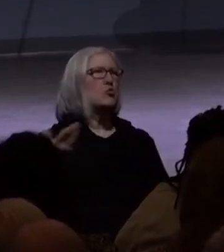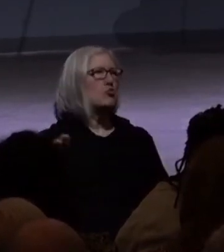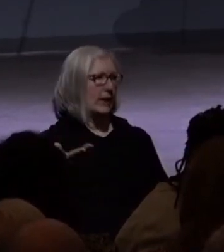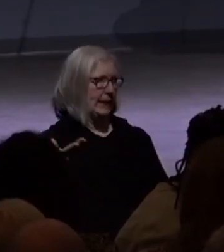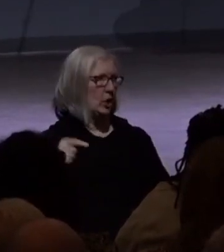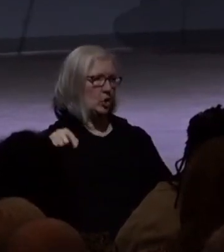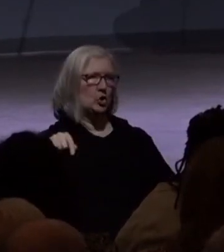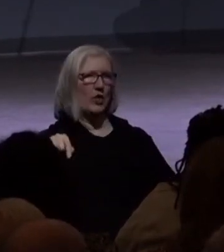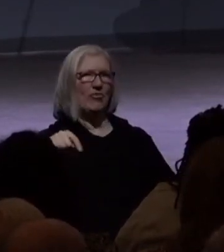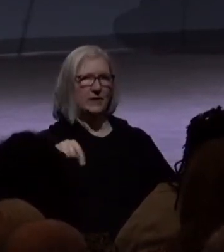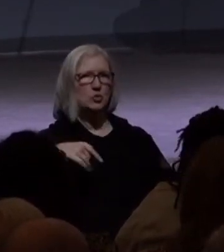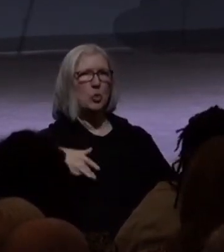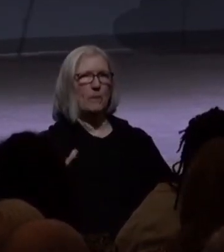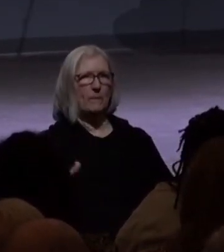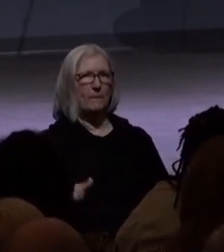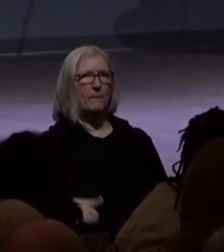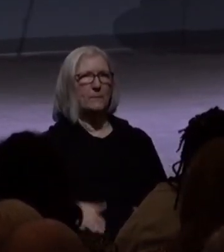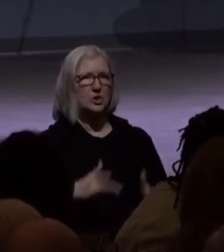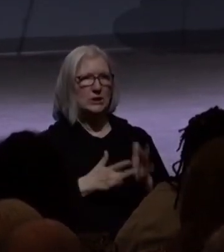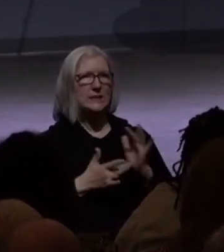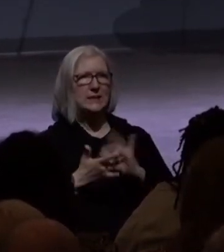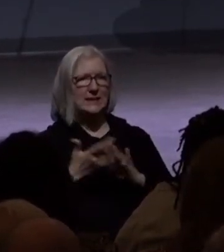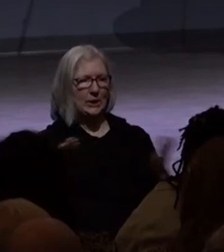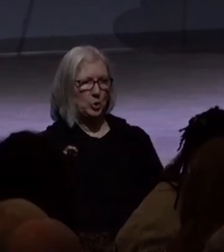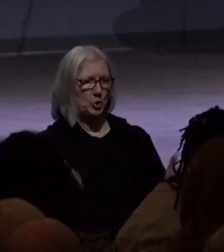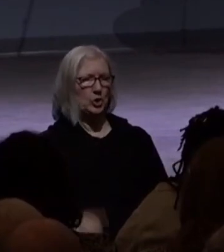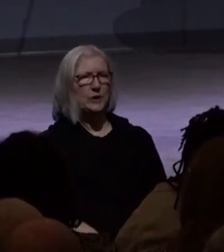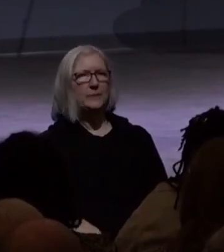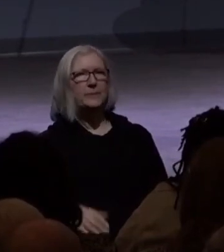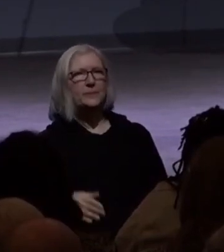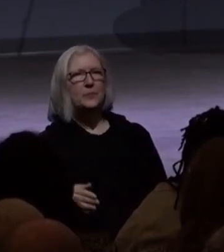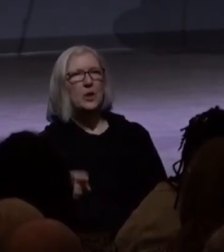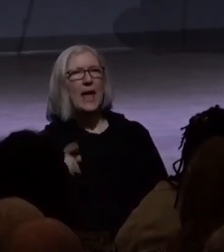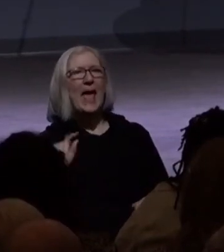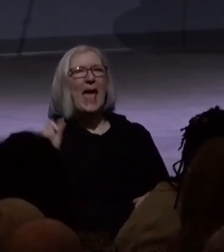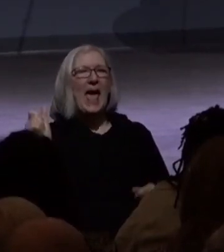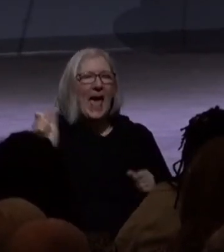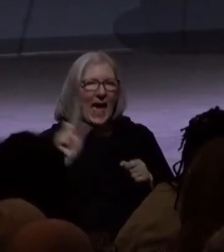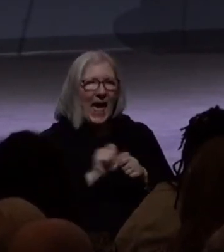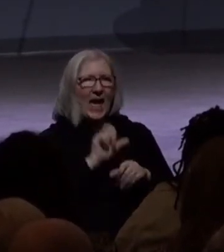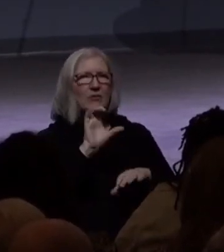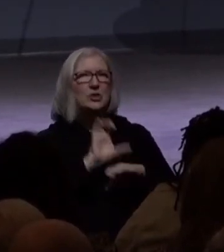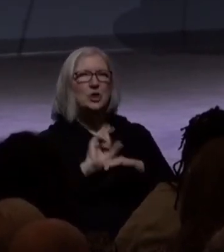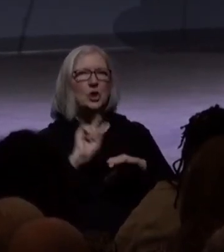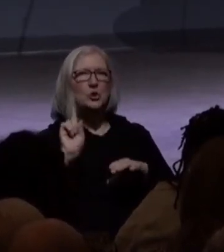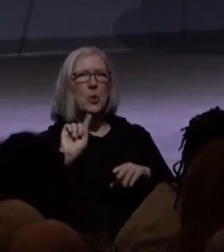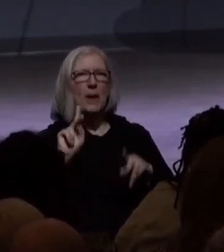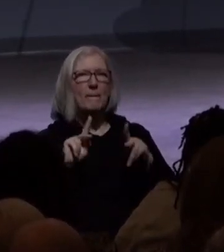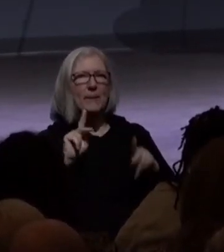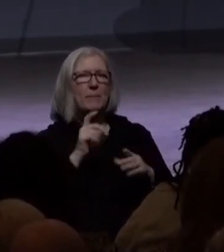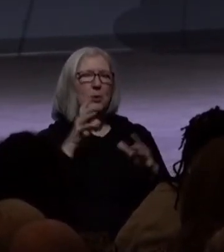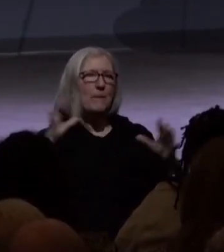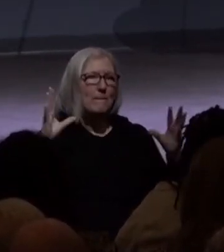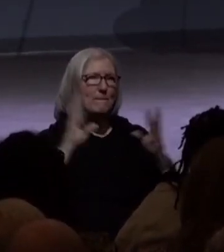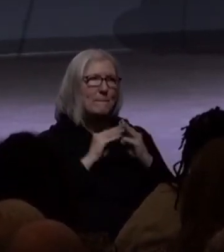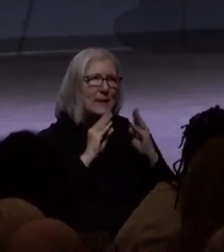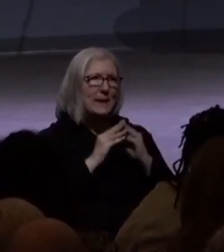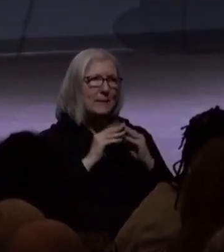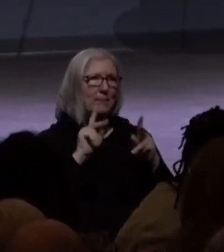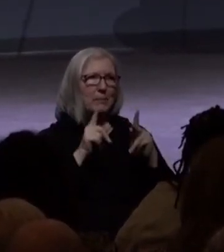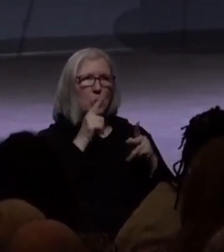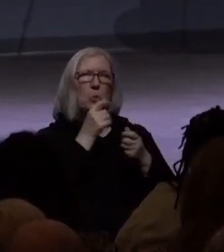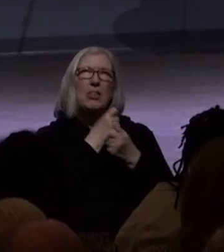room. In every church where people gather who love Christ, that is the body of